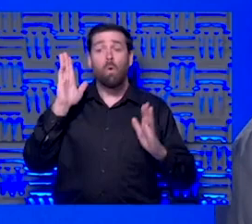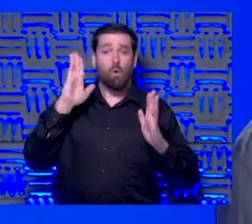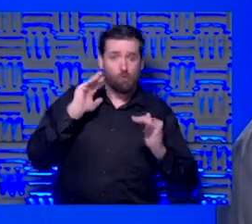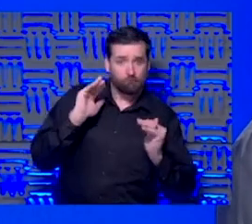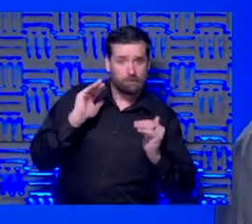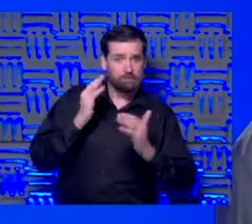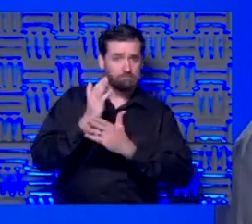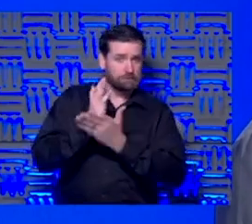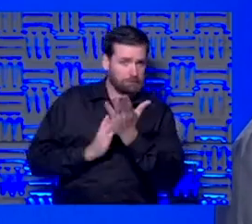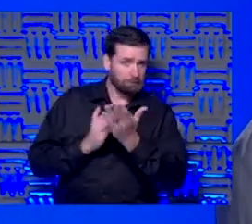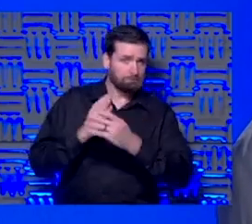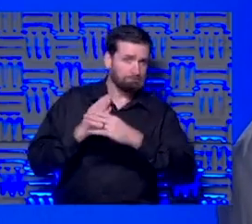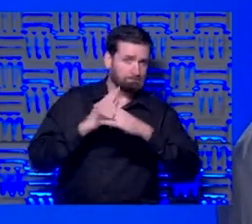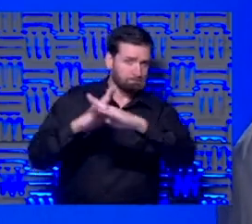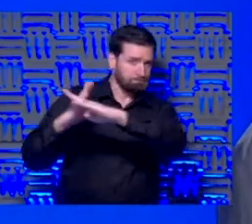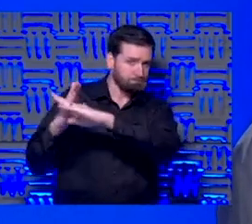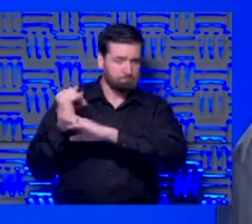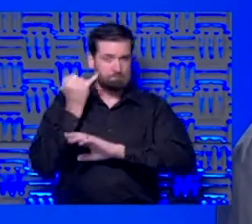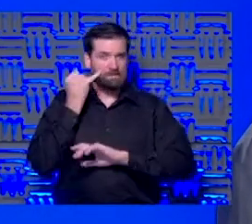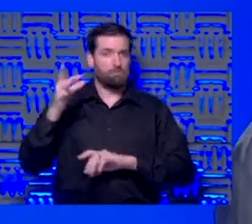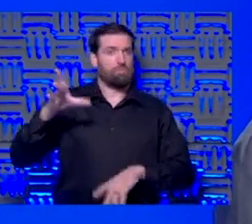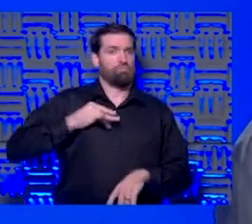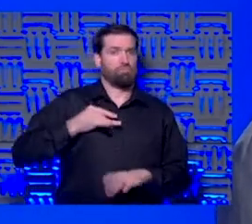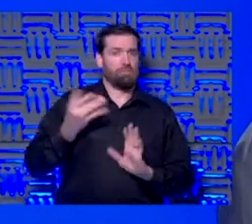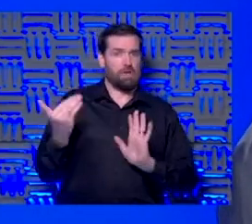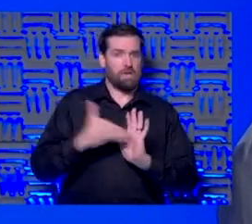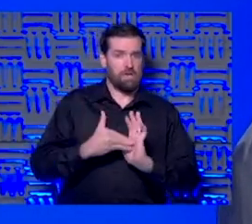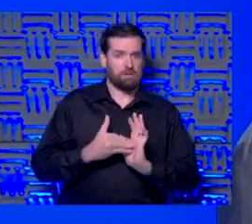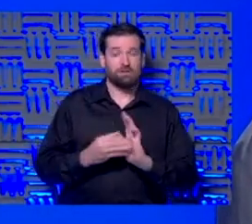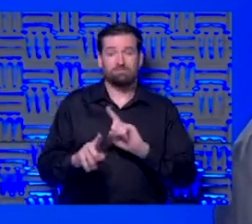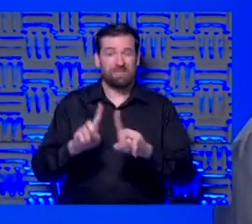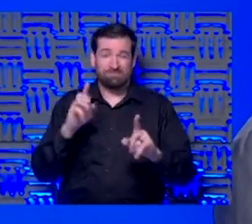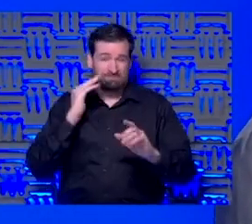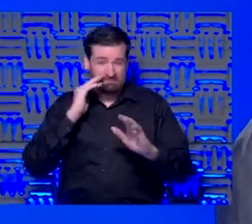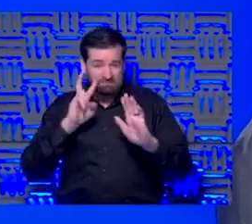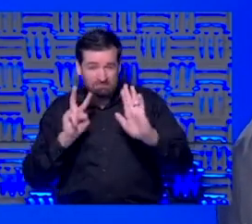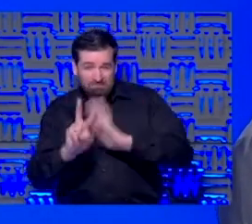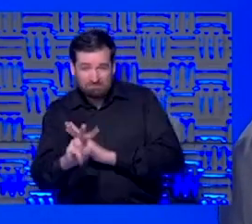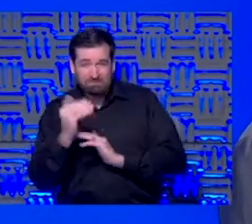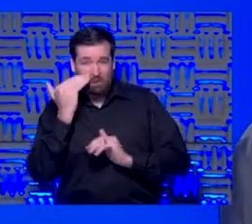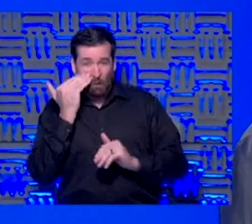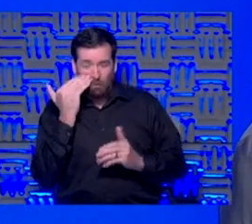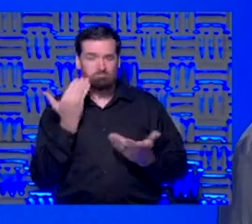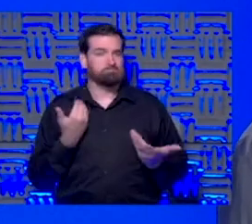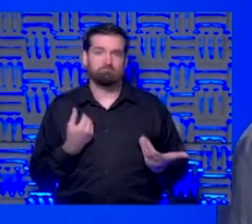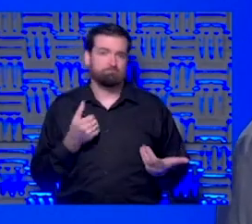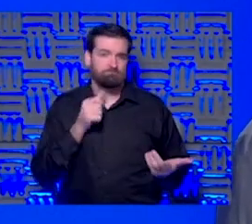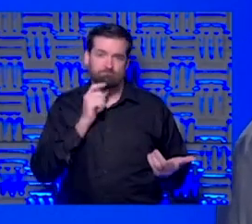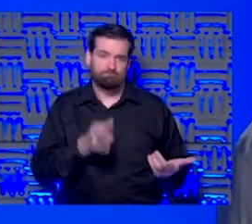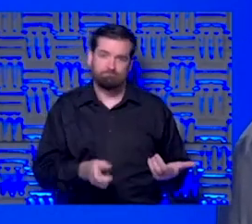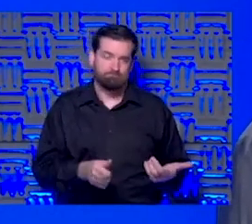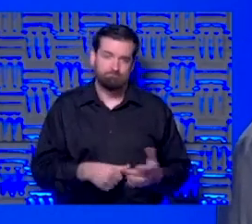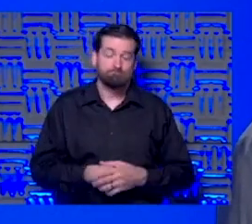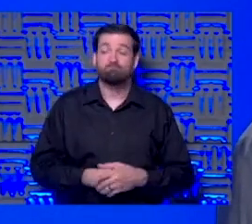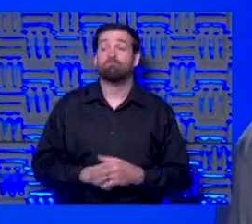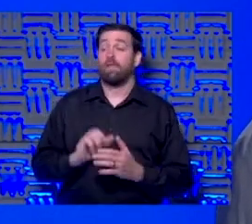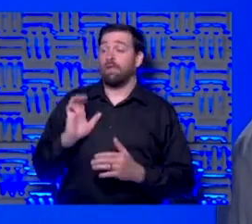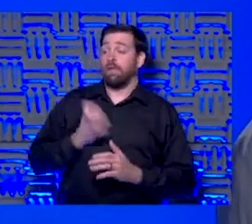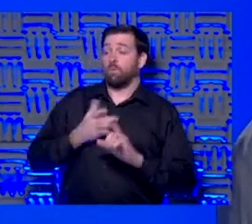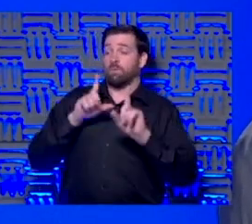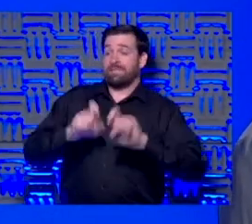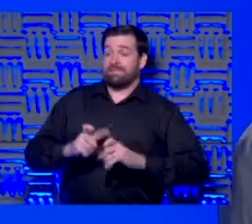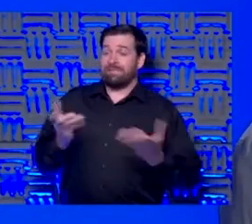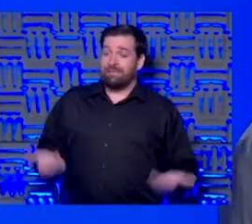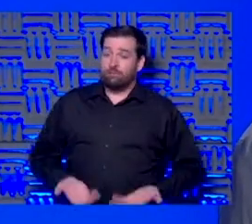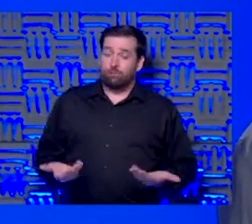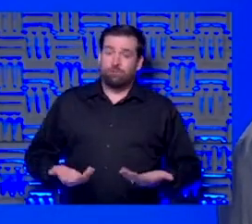immunity if you are ever infected with it again, but we don't exactly know. But to answer the question, we know that our test here